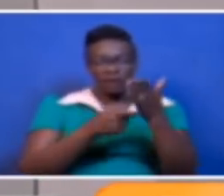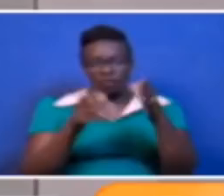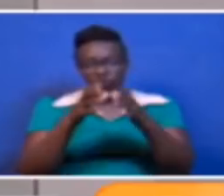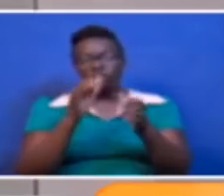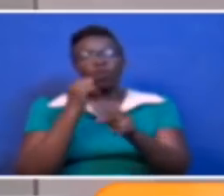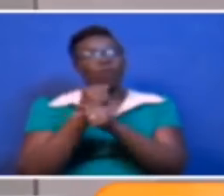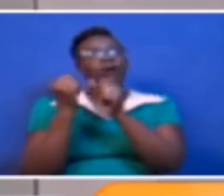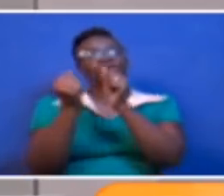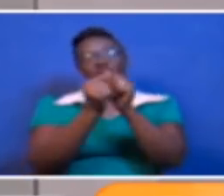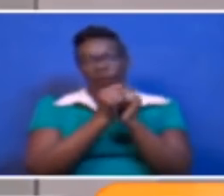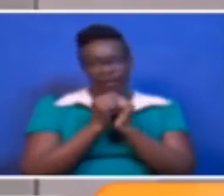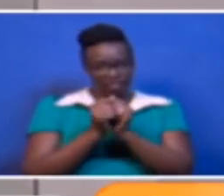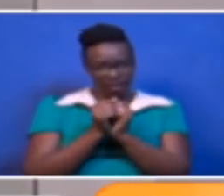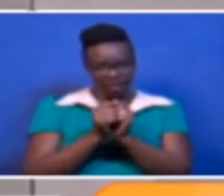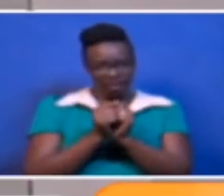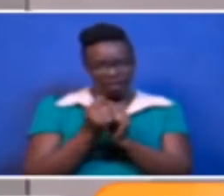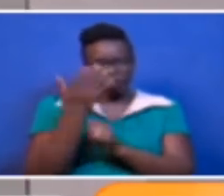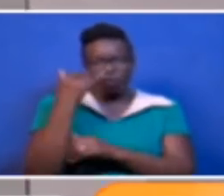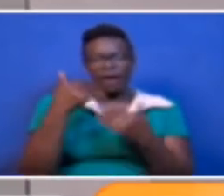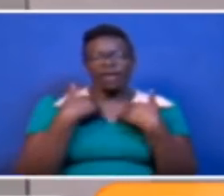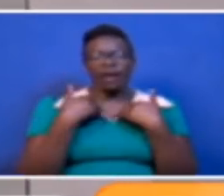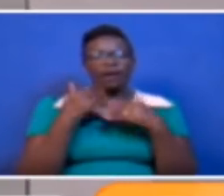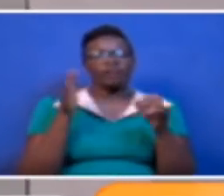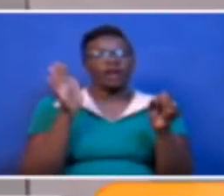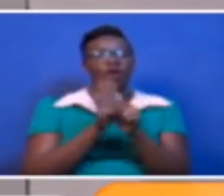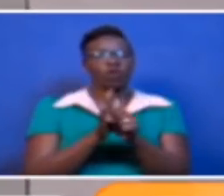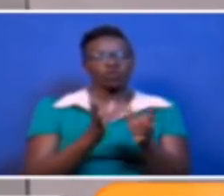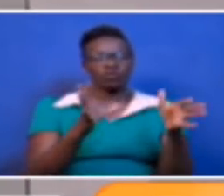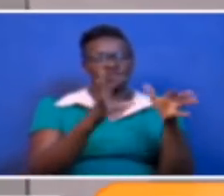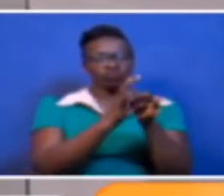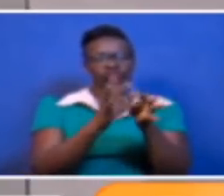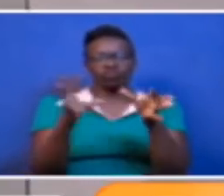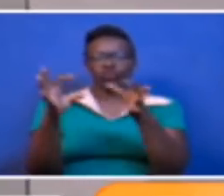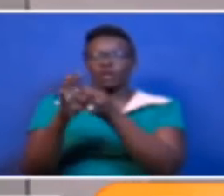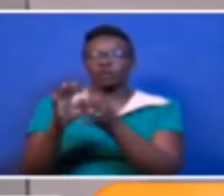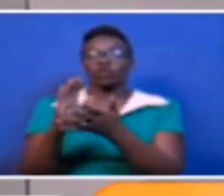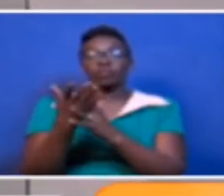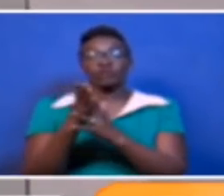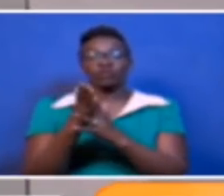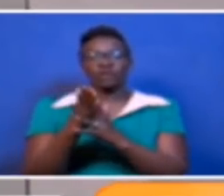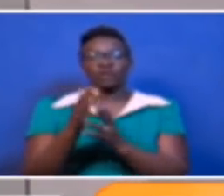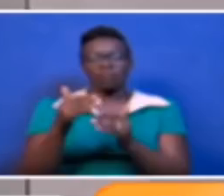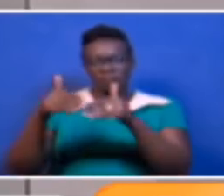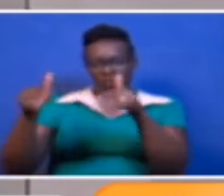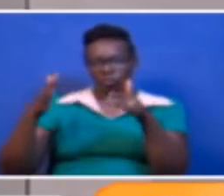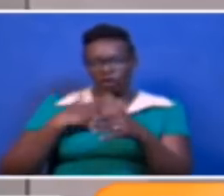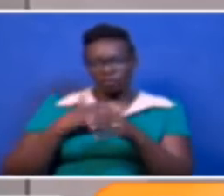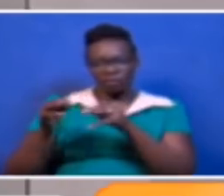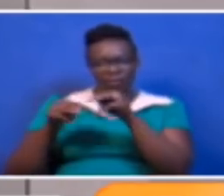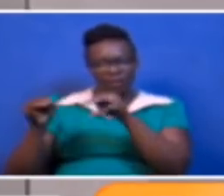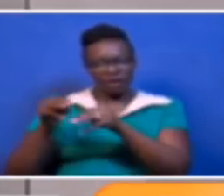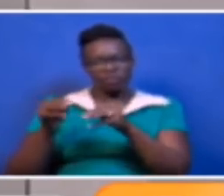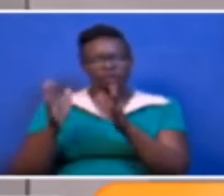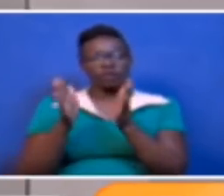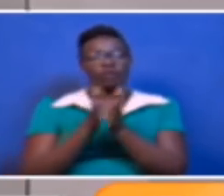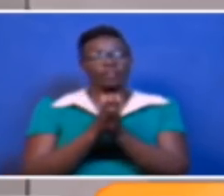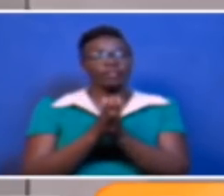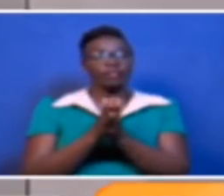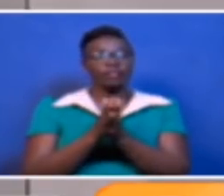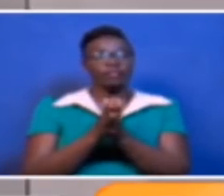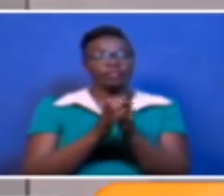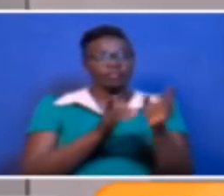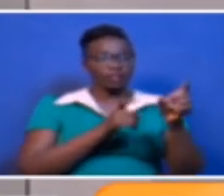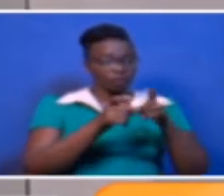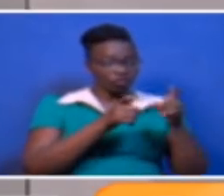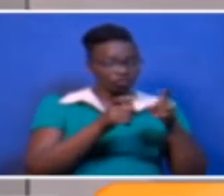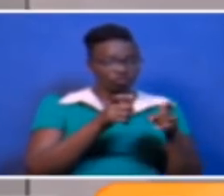together, because there is a lot of interconnection between our border management and the control